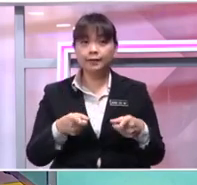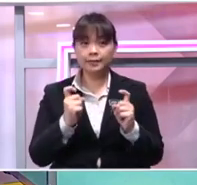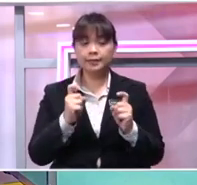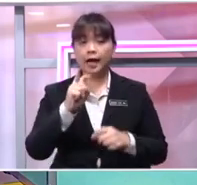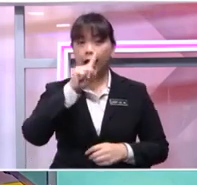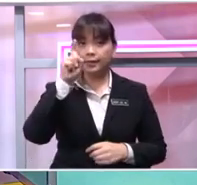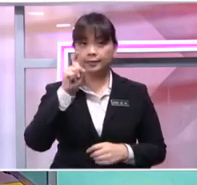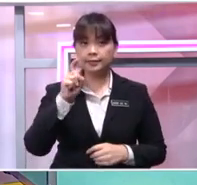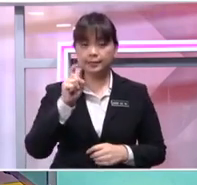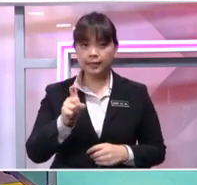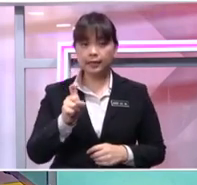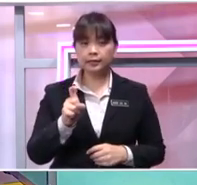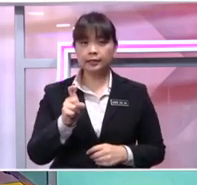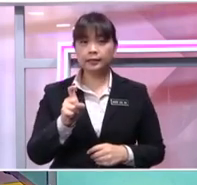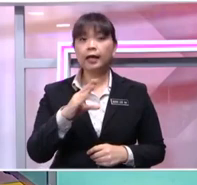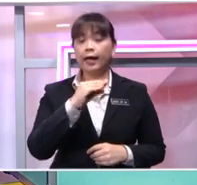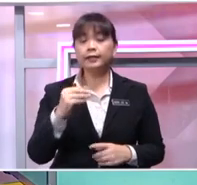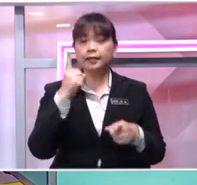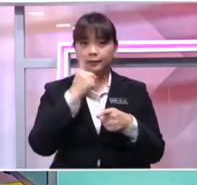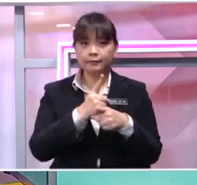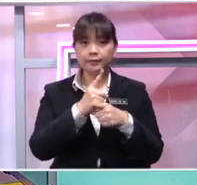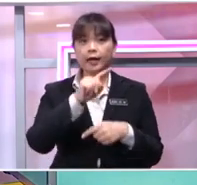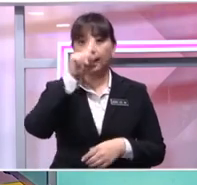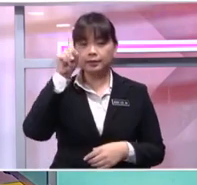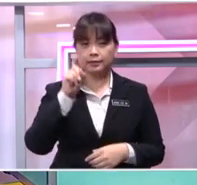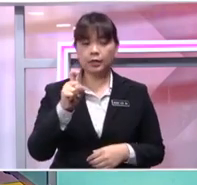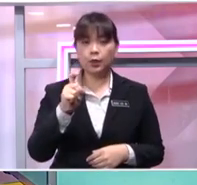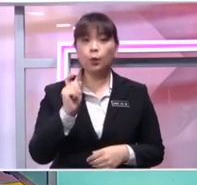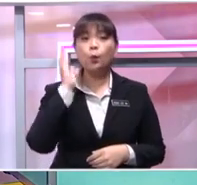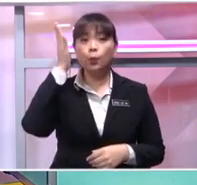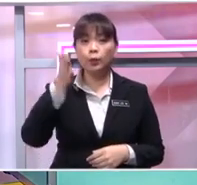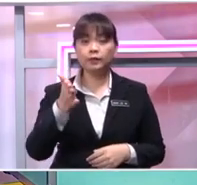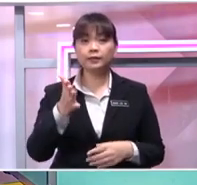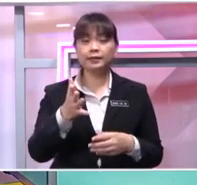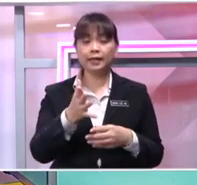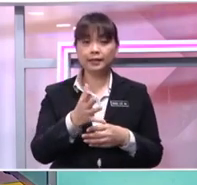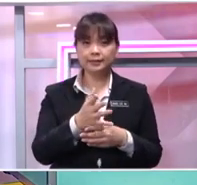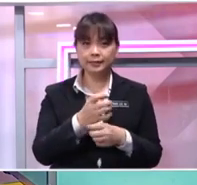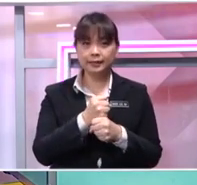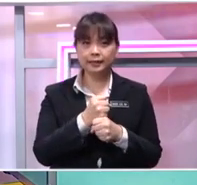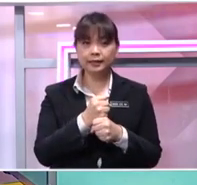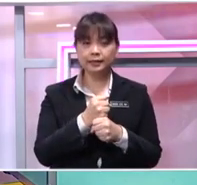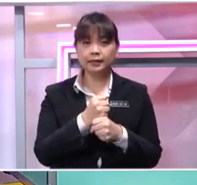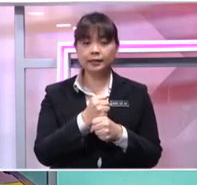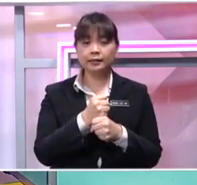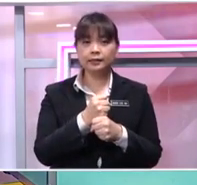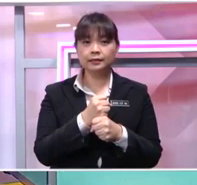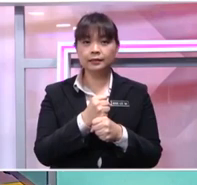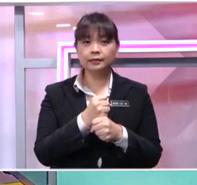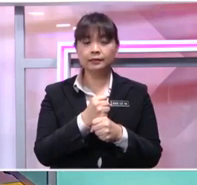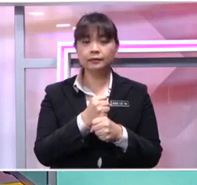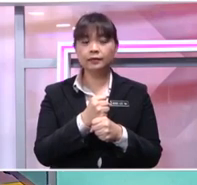the correct answer mm-hmm. will get. There are only how many